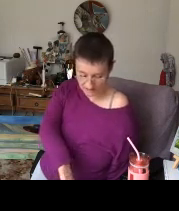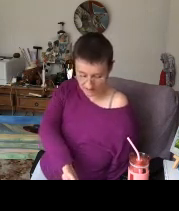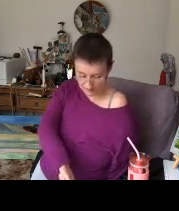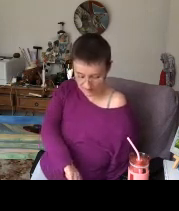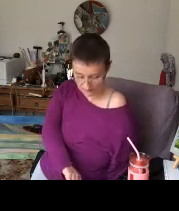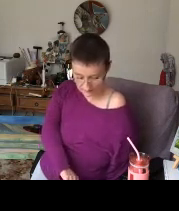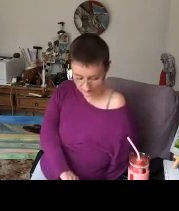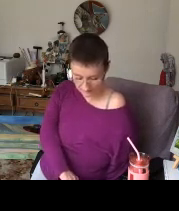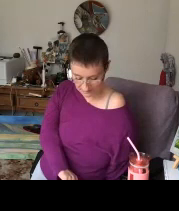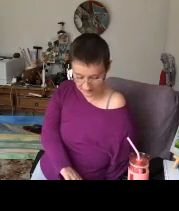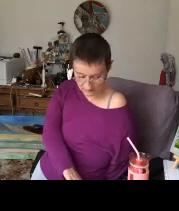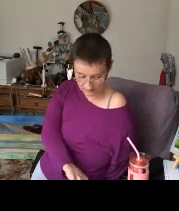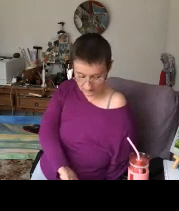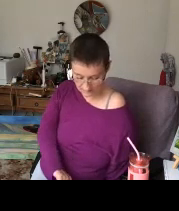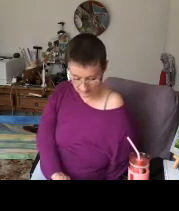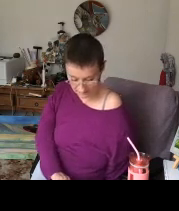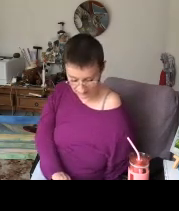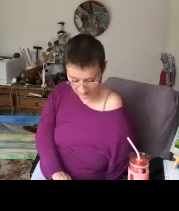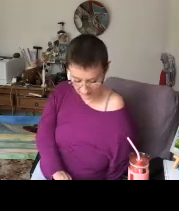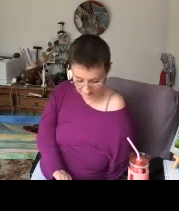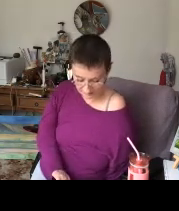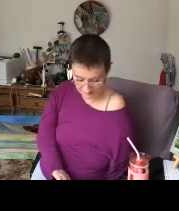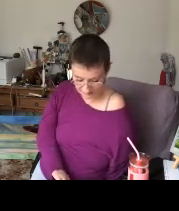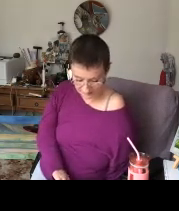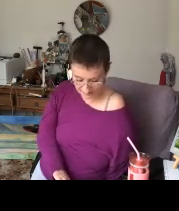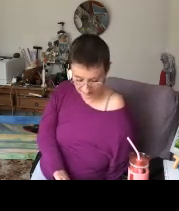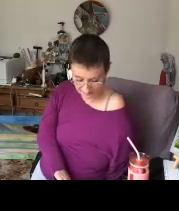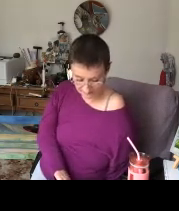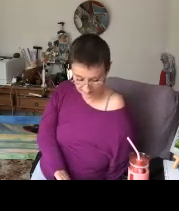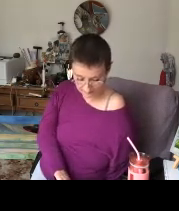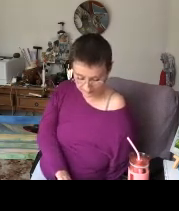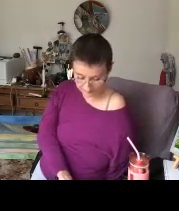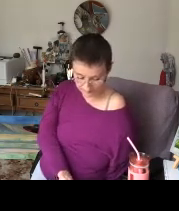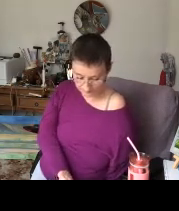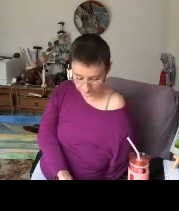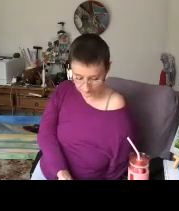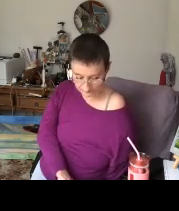as my backbone. Again, we've got the fetus in the center.